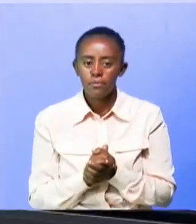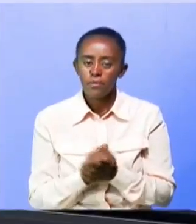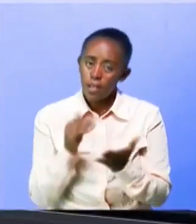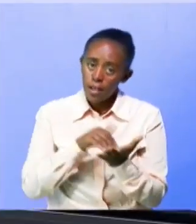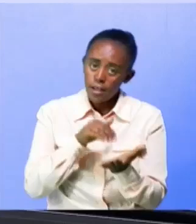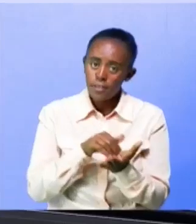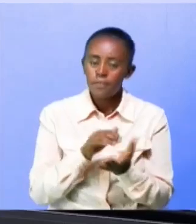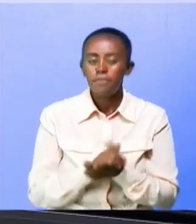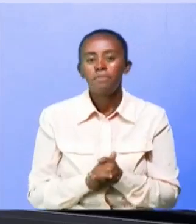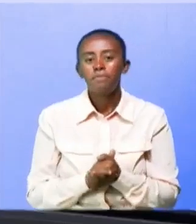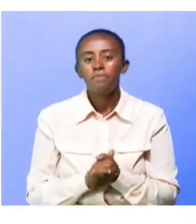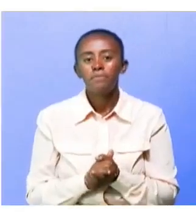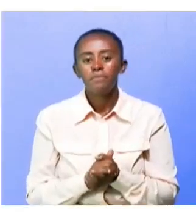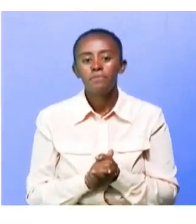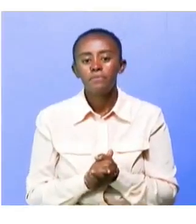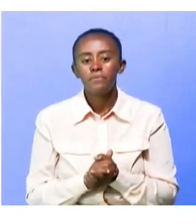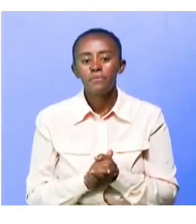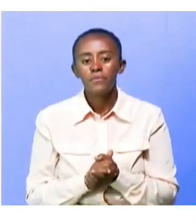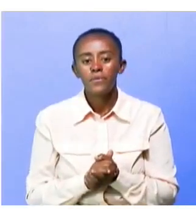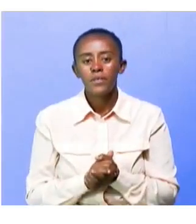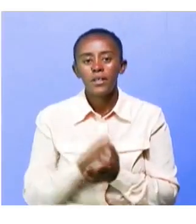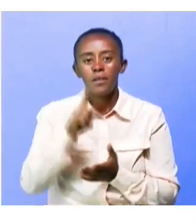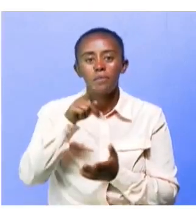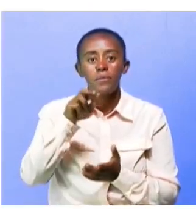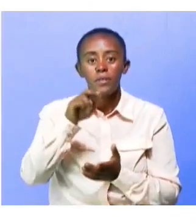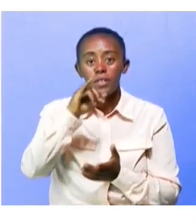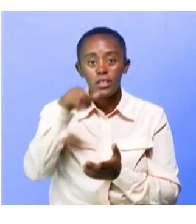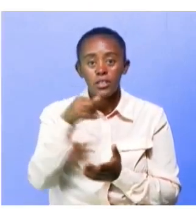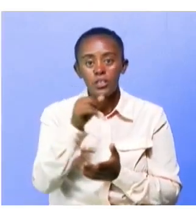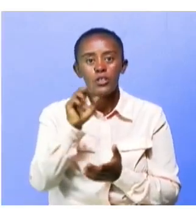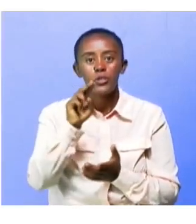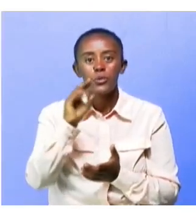again. Prejudice.